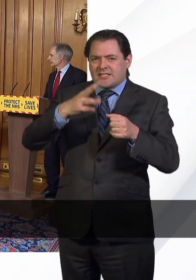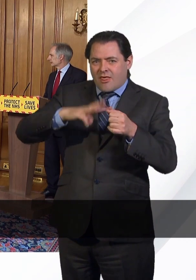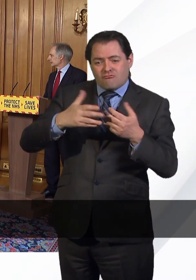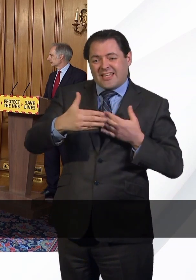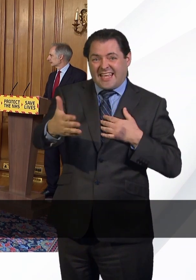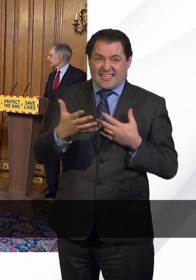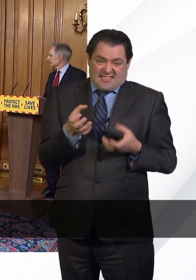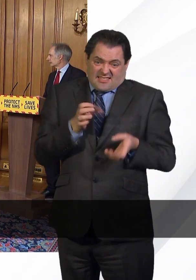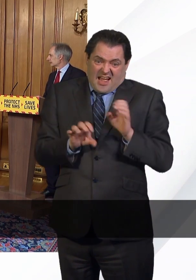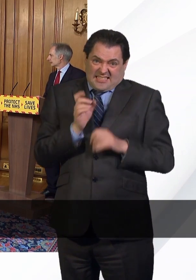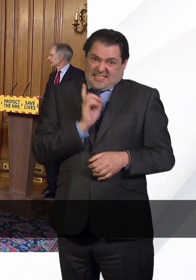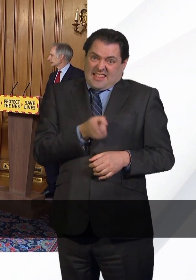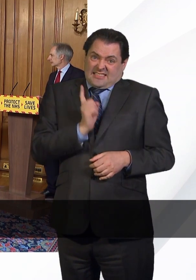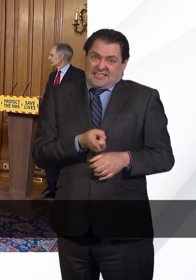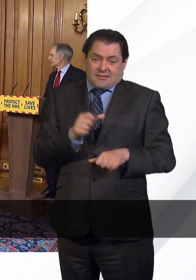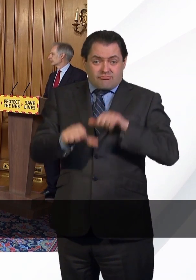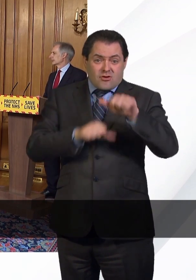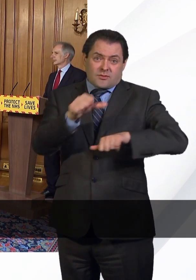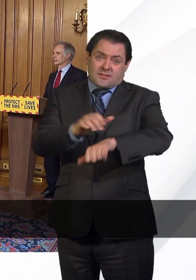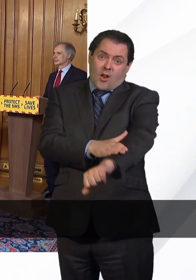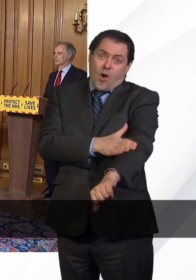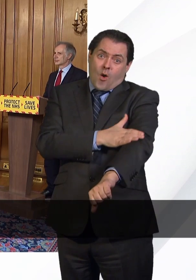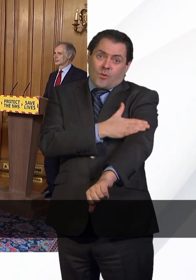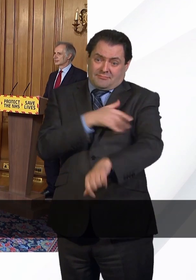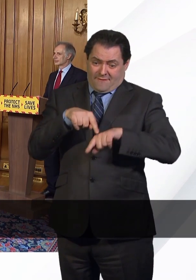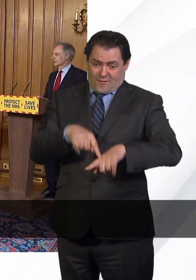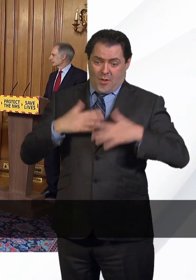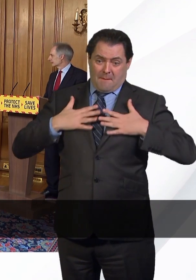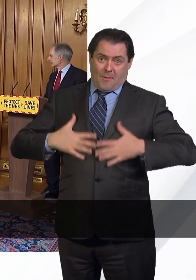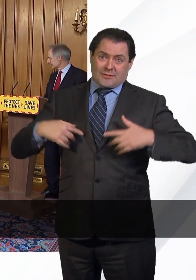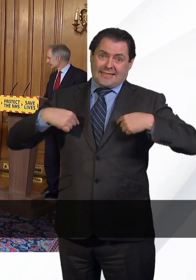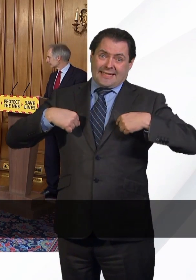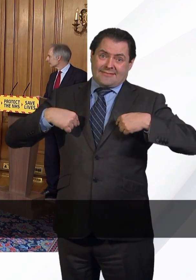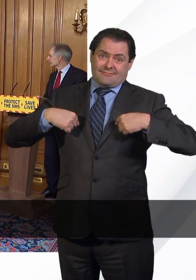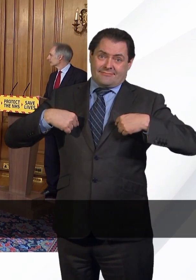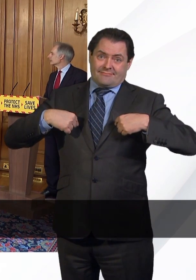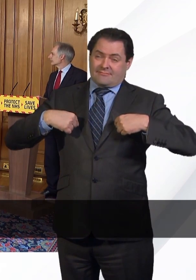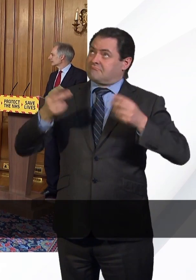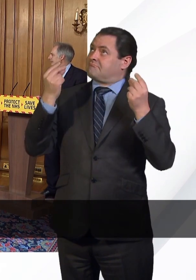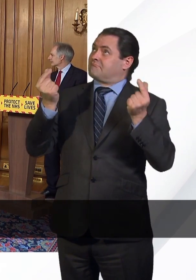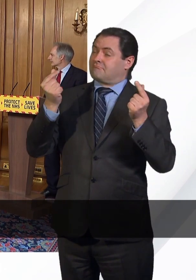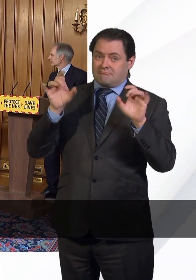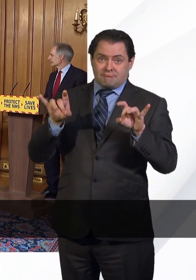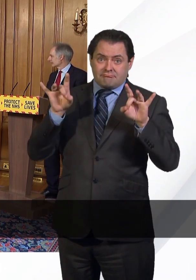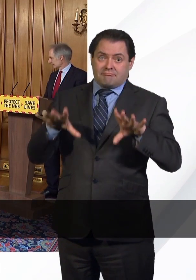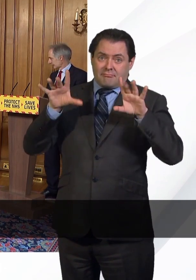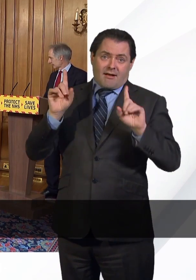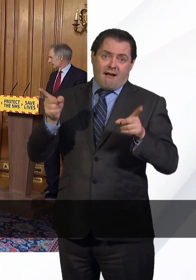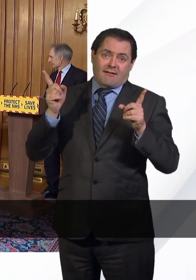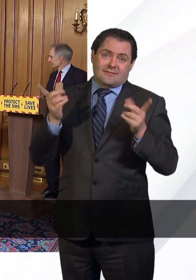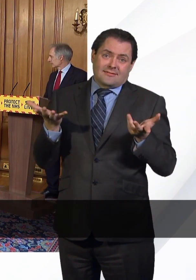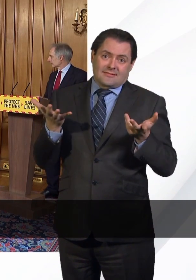any faster than how quickly our bodies go in terms of maintaining the antibodies. And